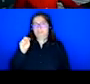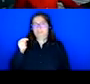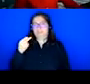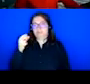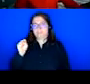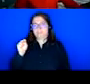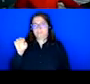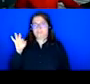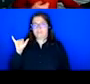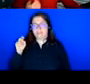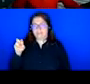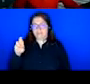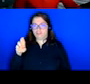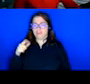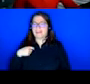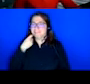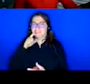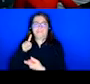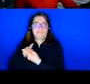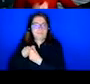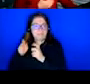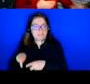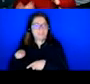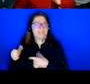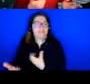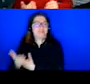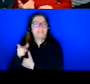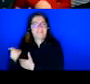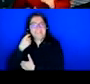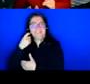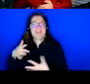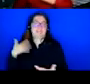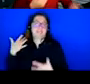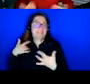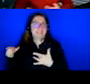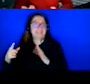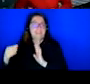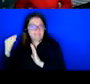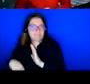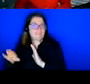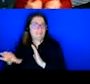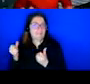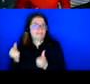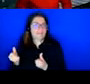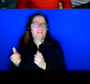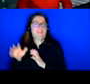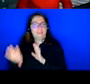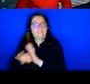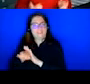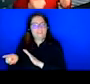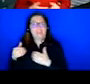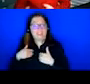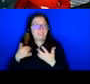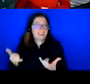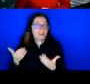meeting with someone this morning who just got excited they did their Strengths Finder because it gave them all words and language to how to market their strengths that they didn't know about